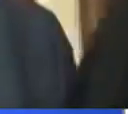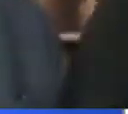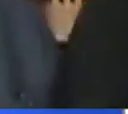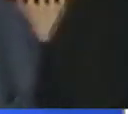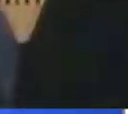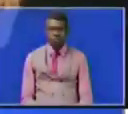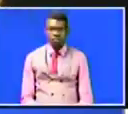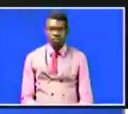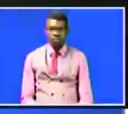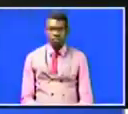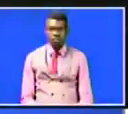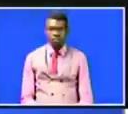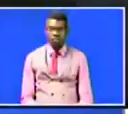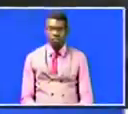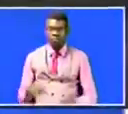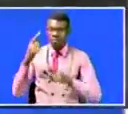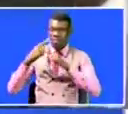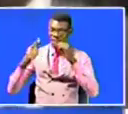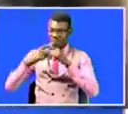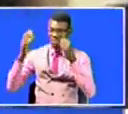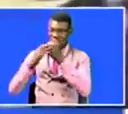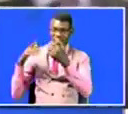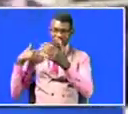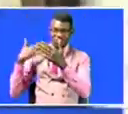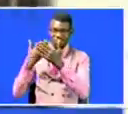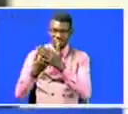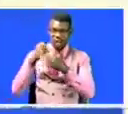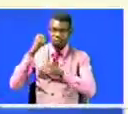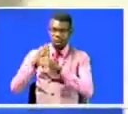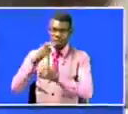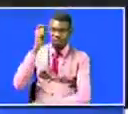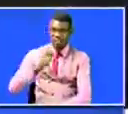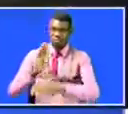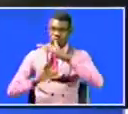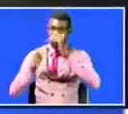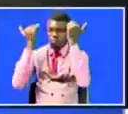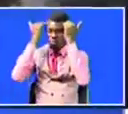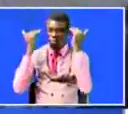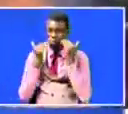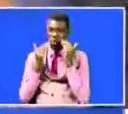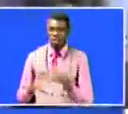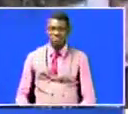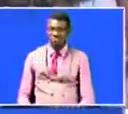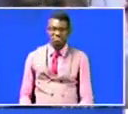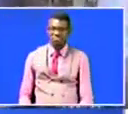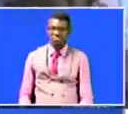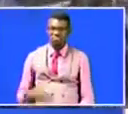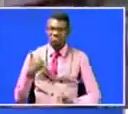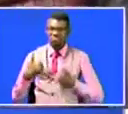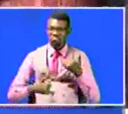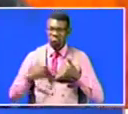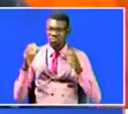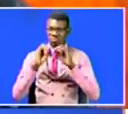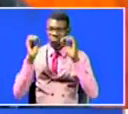His illustrious 8-year stint as a judge of the Supreme Court is perhaps not as glamorous compared to his scholarly